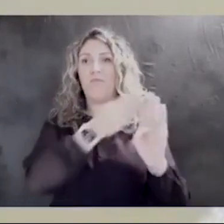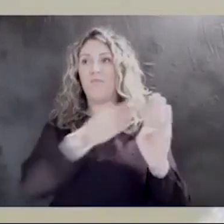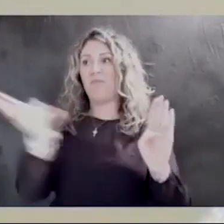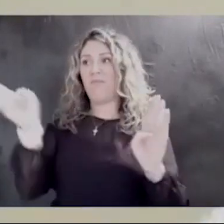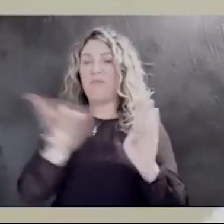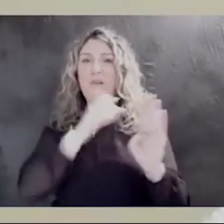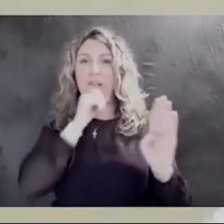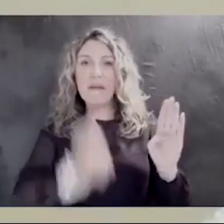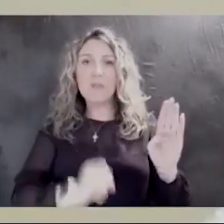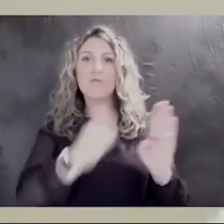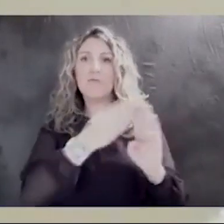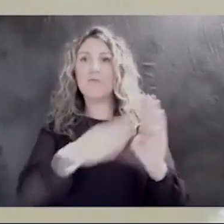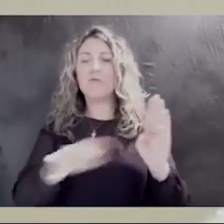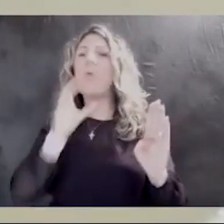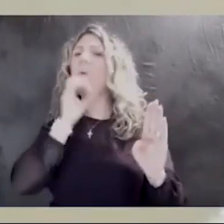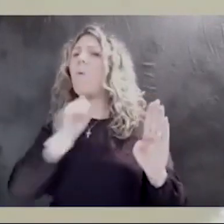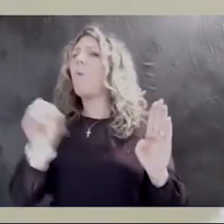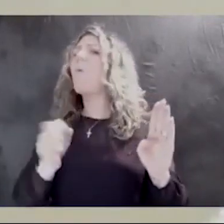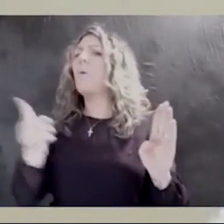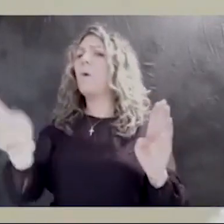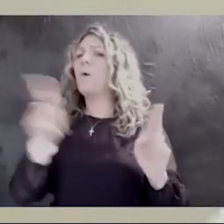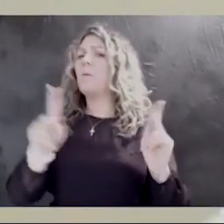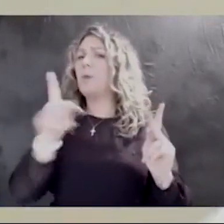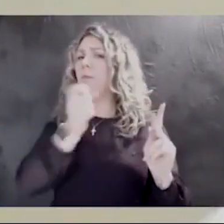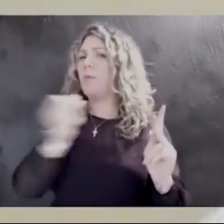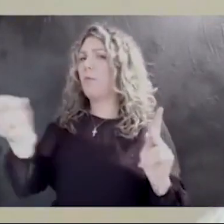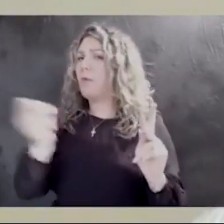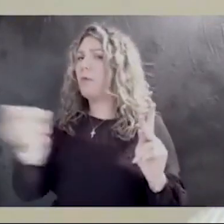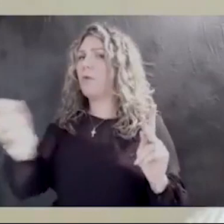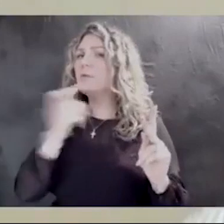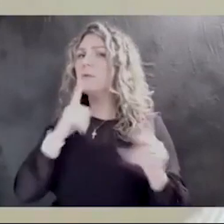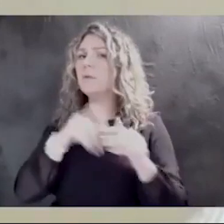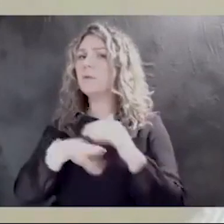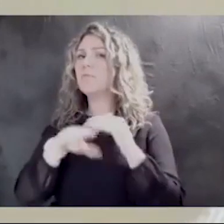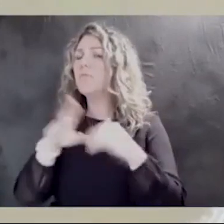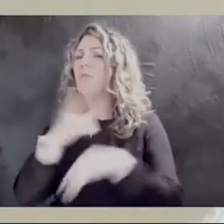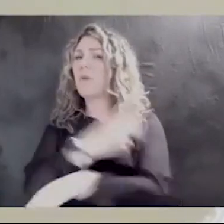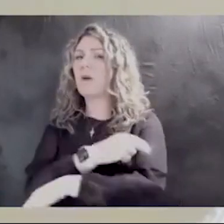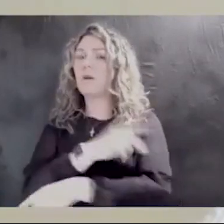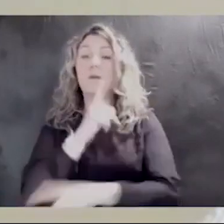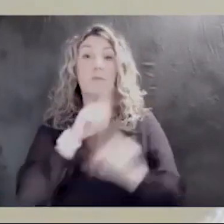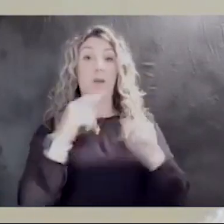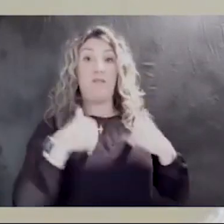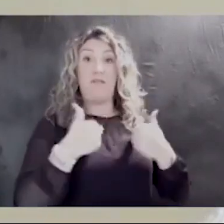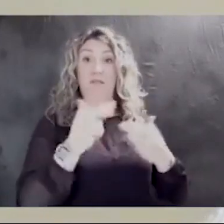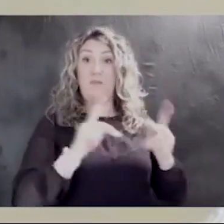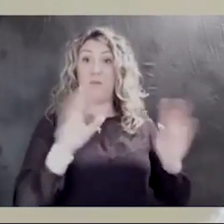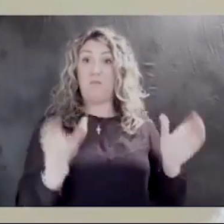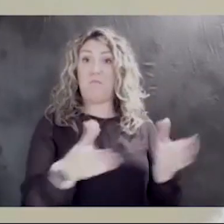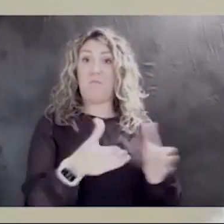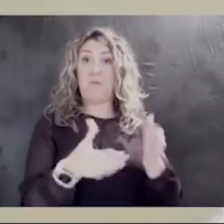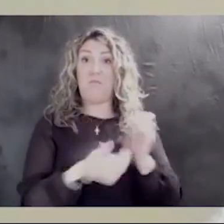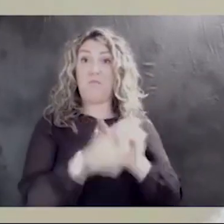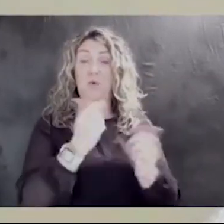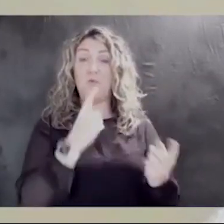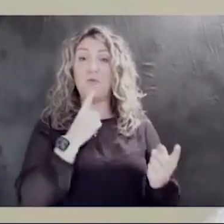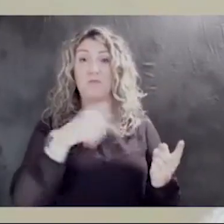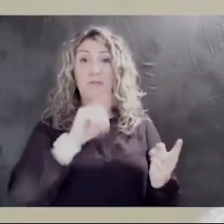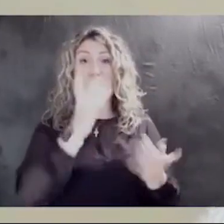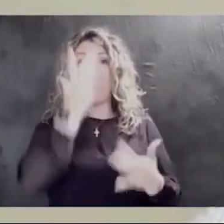some older people who are being admitted as well, but it's a younger population in general, and they are indeed